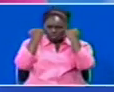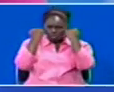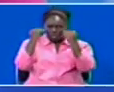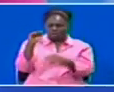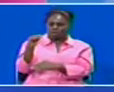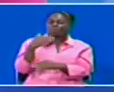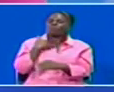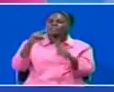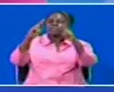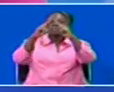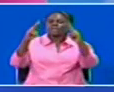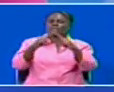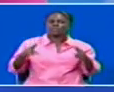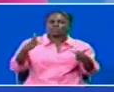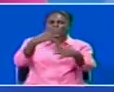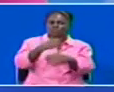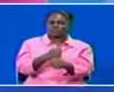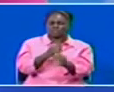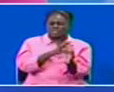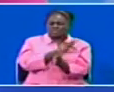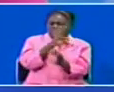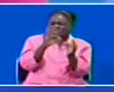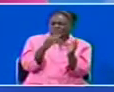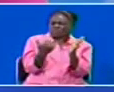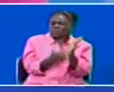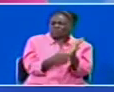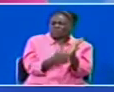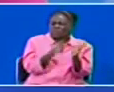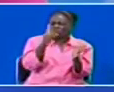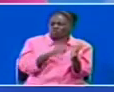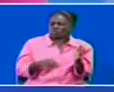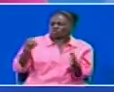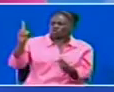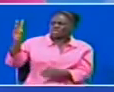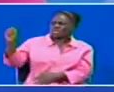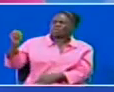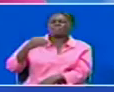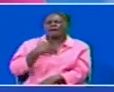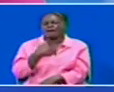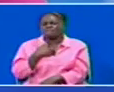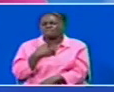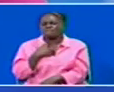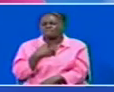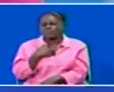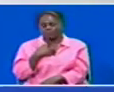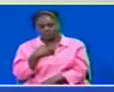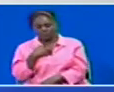for an international firm. What is the specific problem that ODM has with KPMG auditing this voter register?